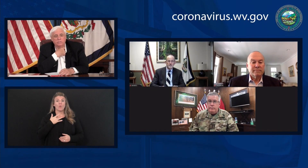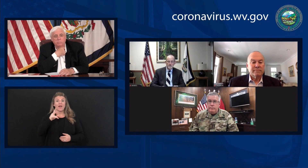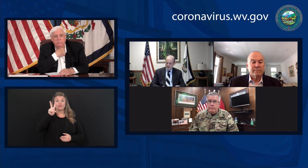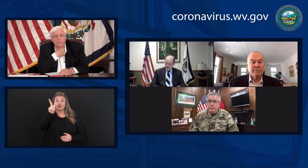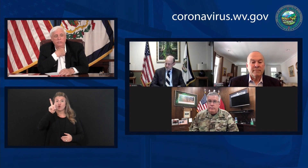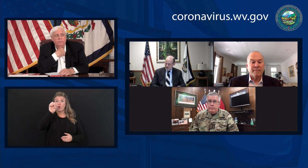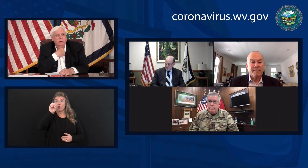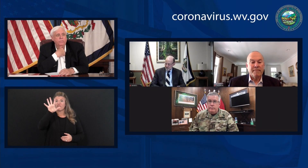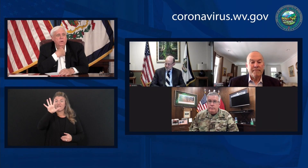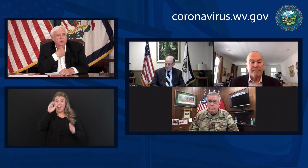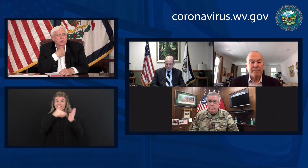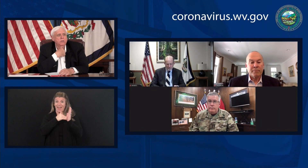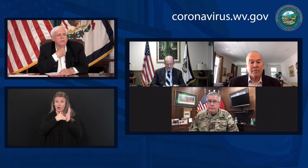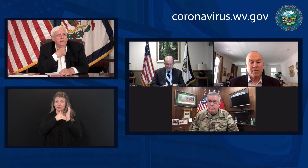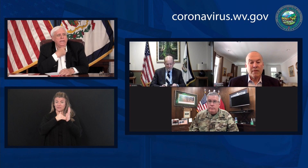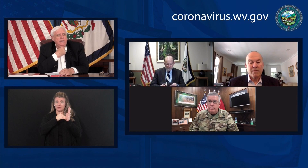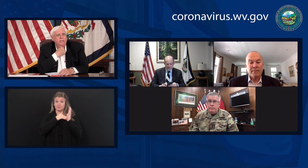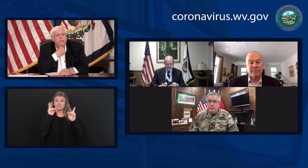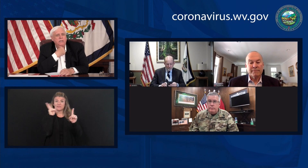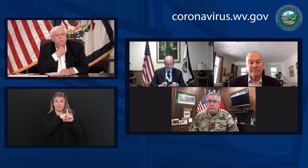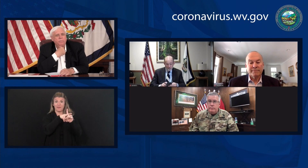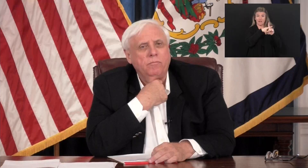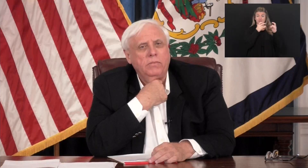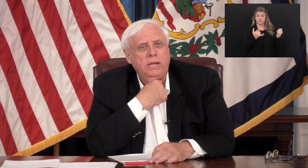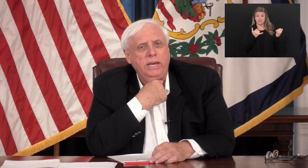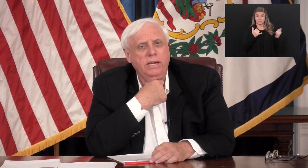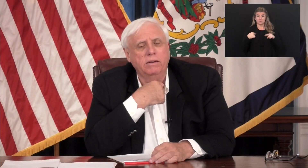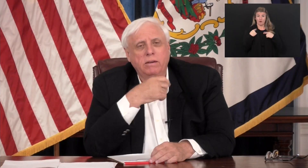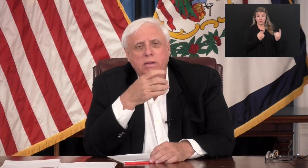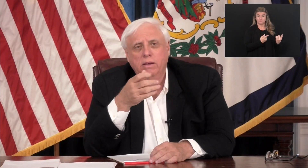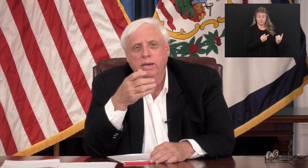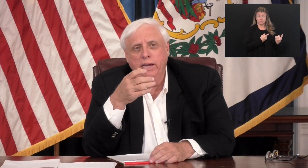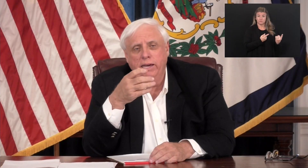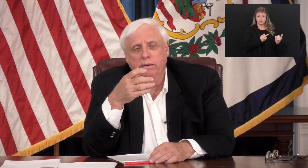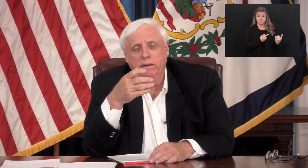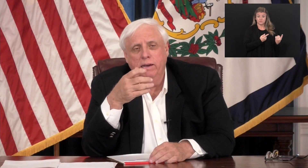205,000 submitted so far, and I'm